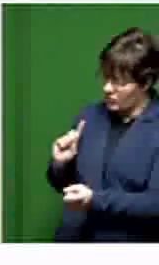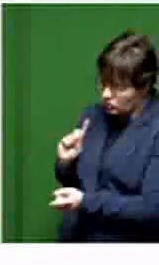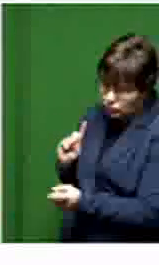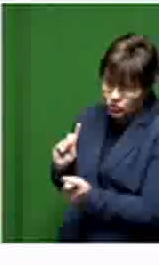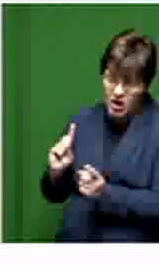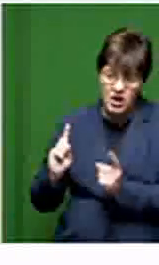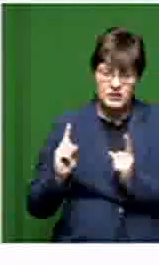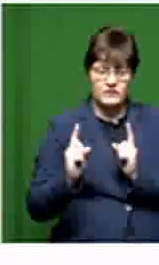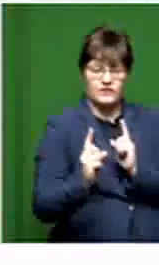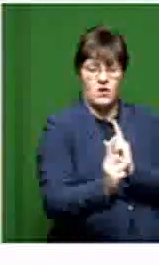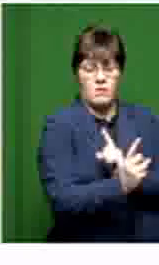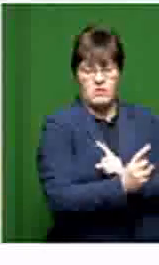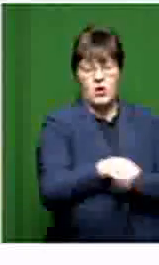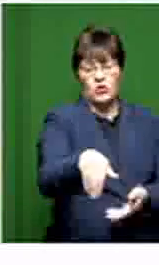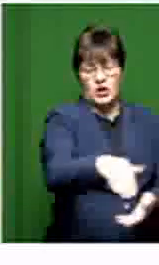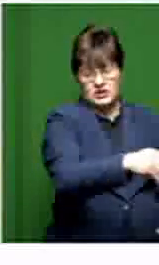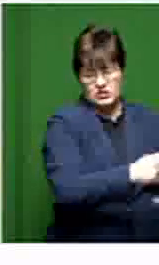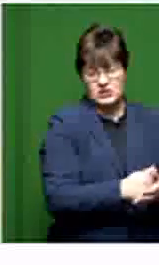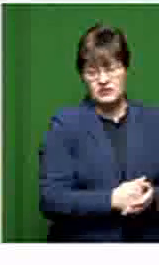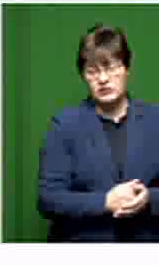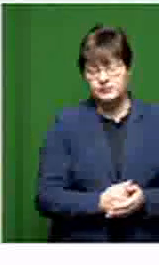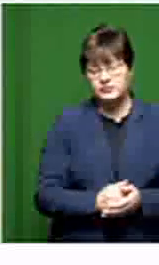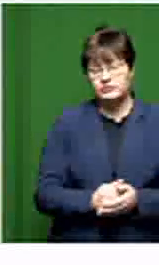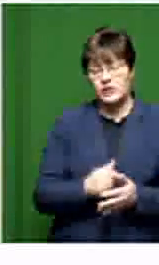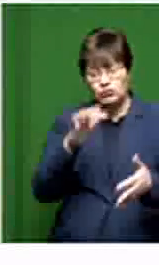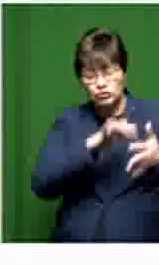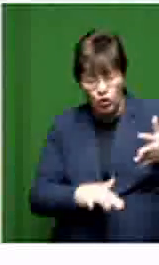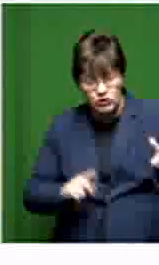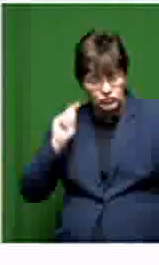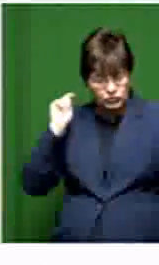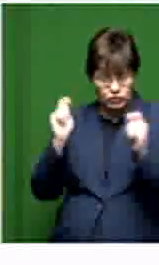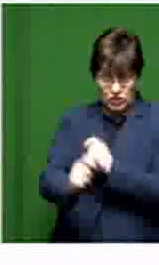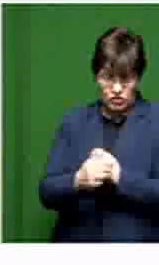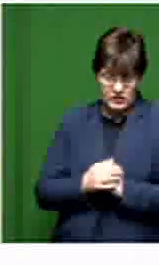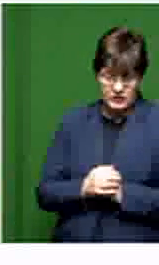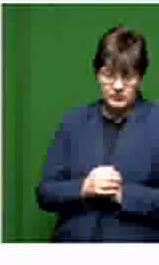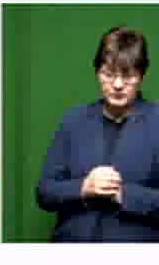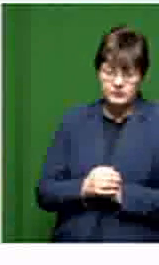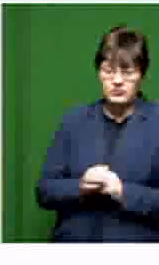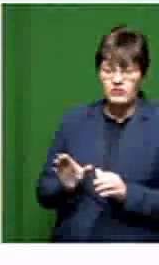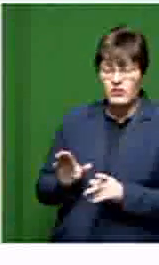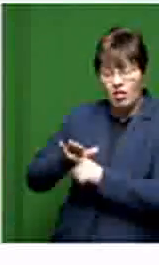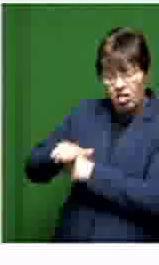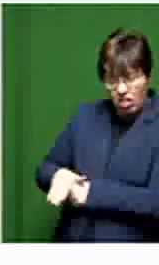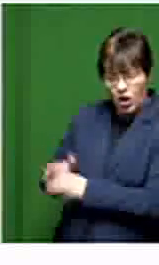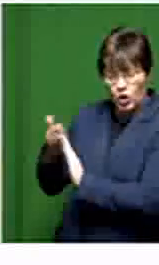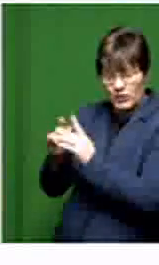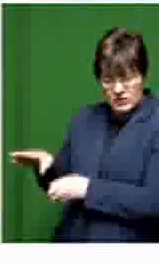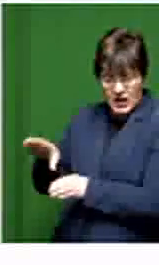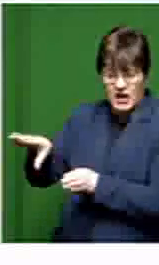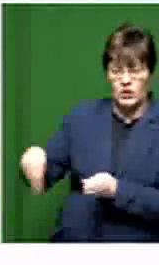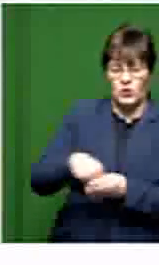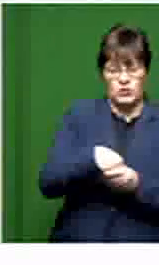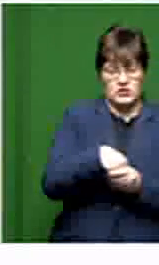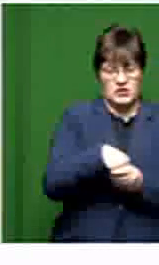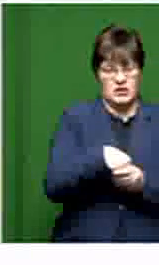our collections, we are transforming our narratives, we are including marginalized communities. We also